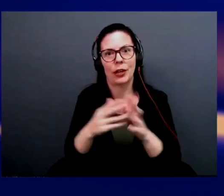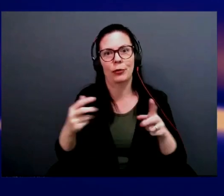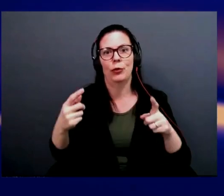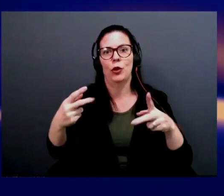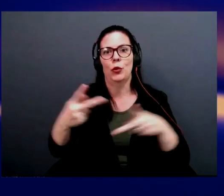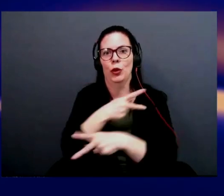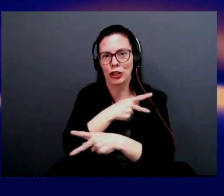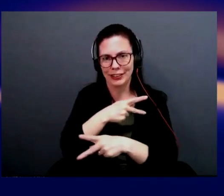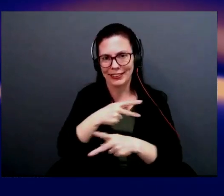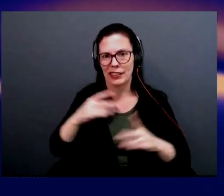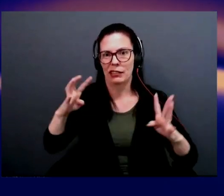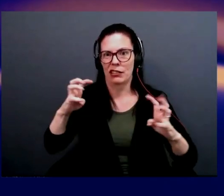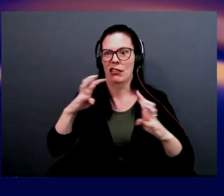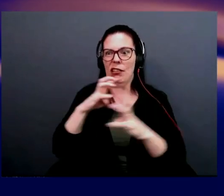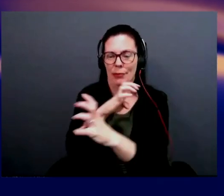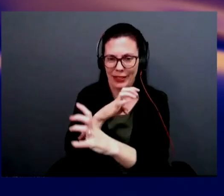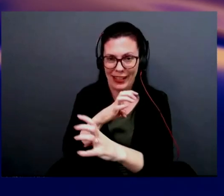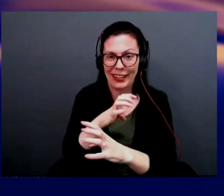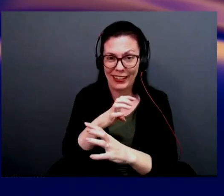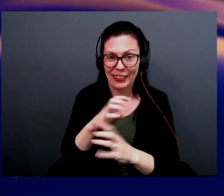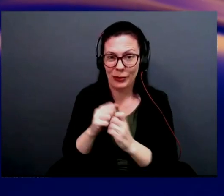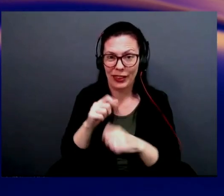Yep. Yeah. So,